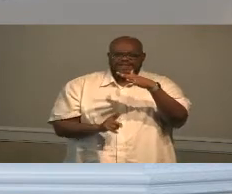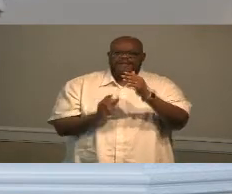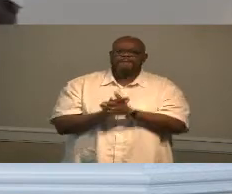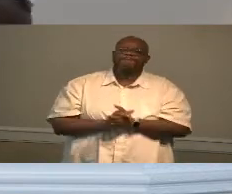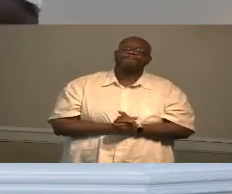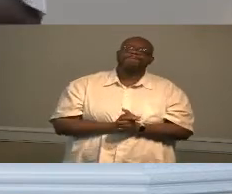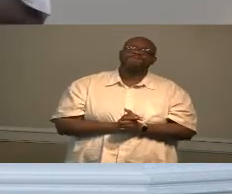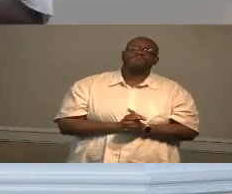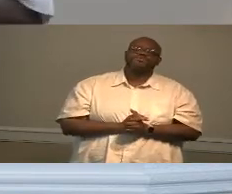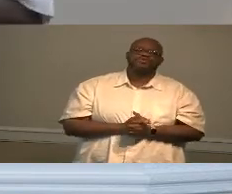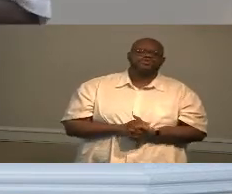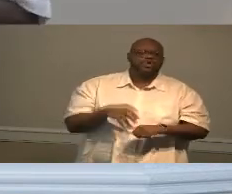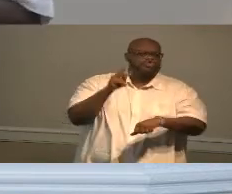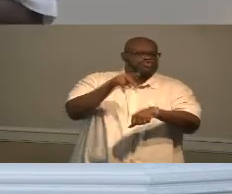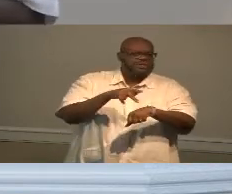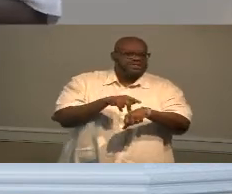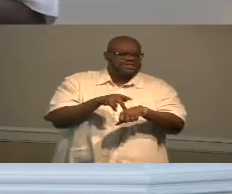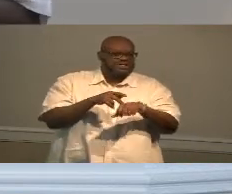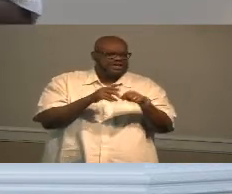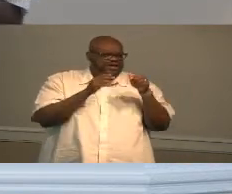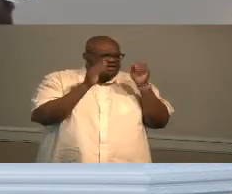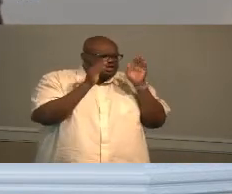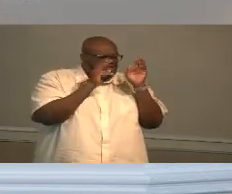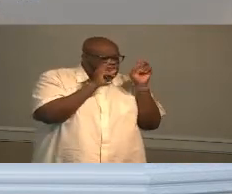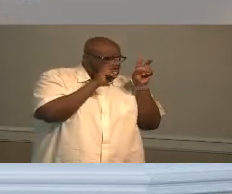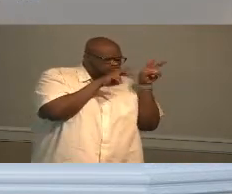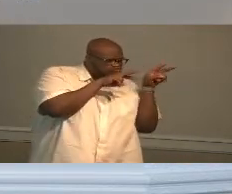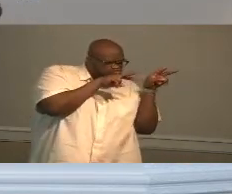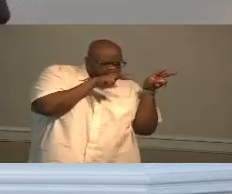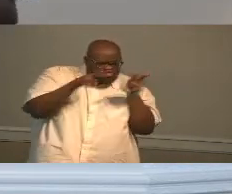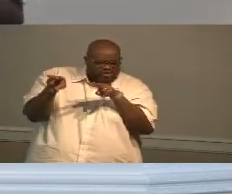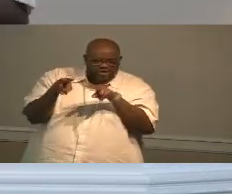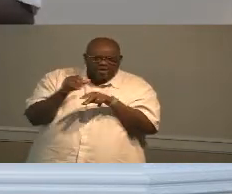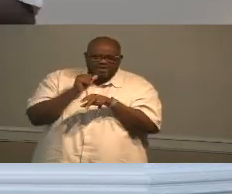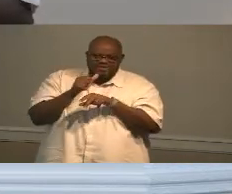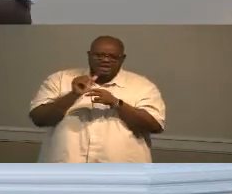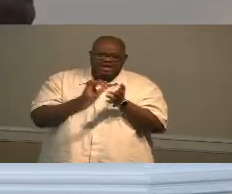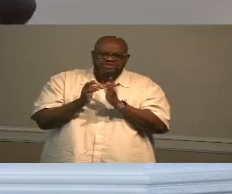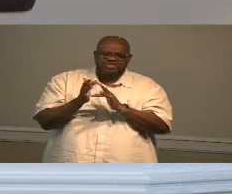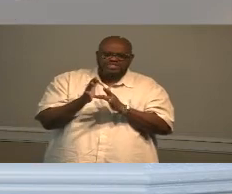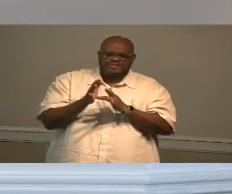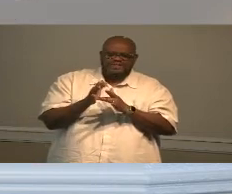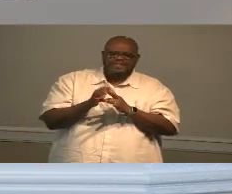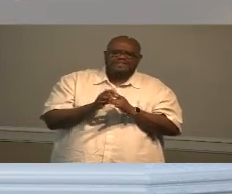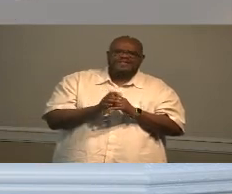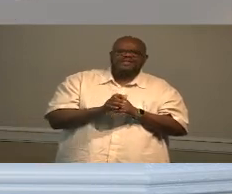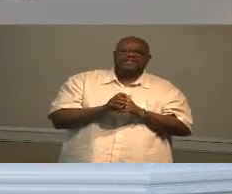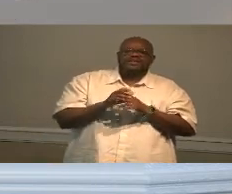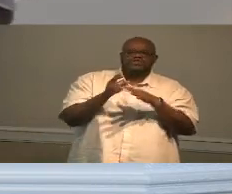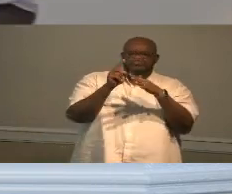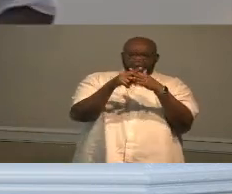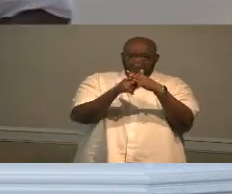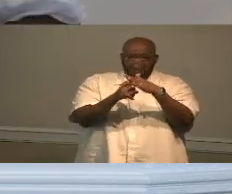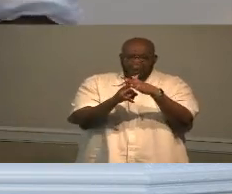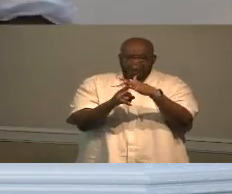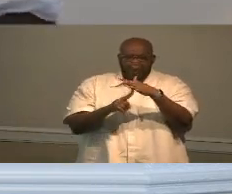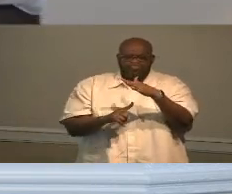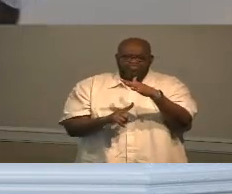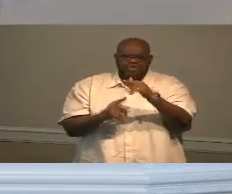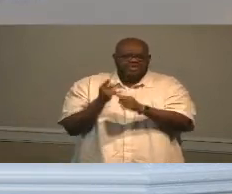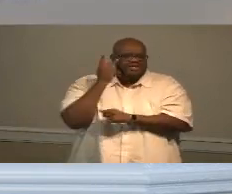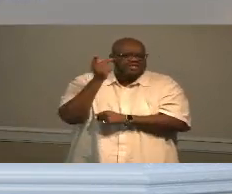off Jesus and he began to sink. And when he began to sink, fully clothed, can you envision